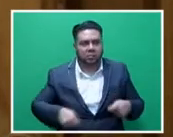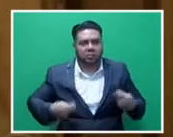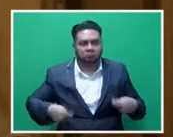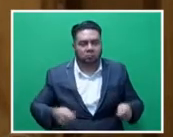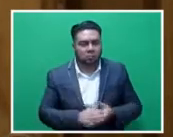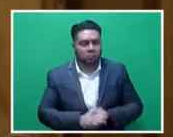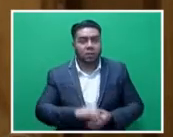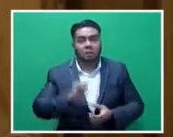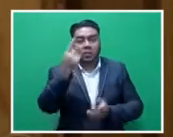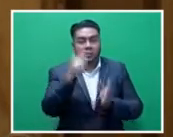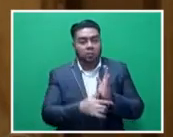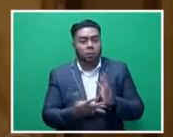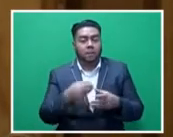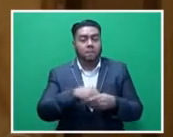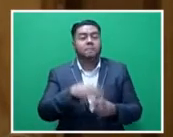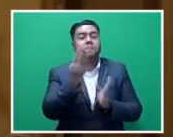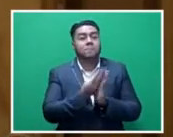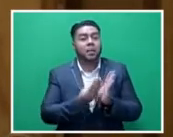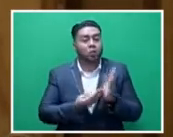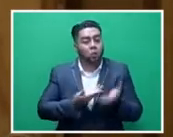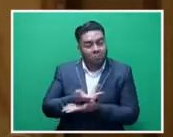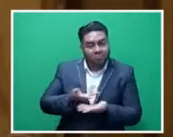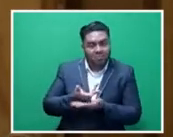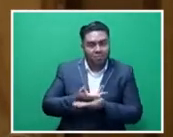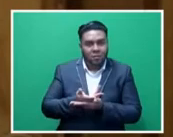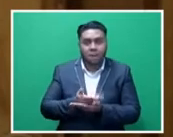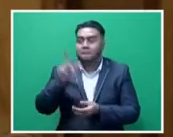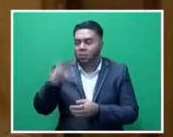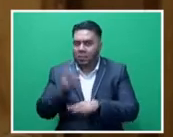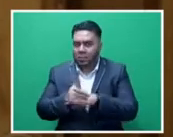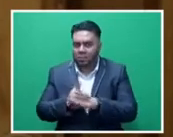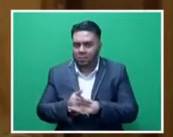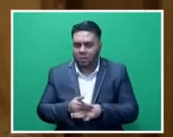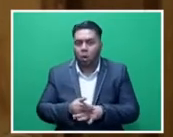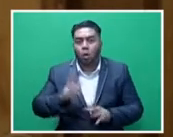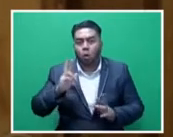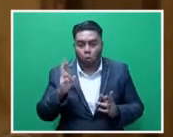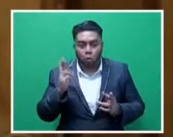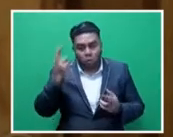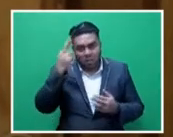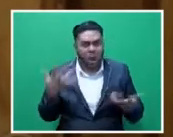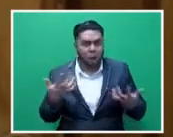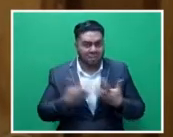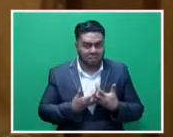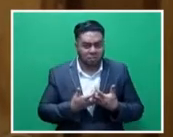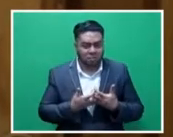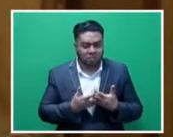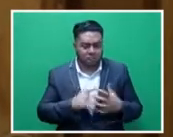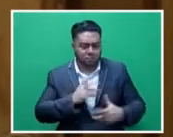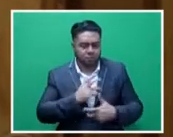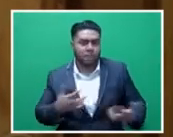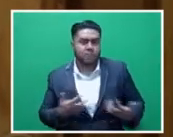time, were invited to be part of a budget consultations. Okay? Reasonable accommodation was provided, in which